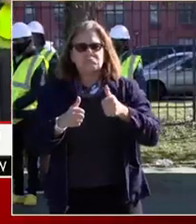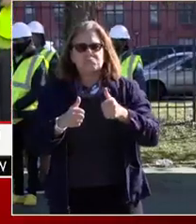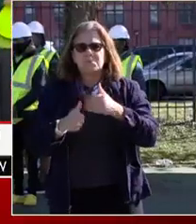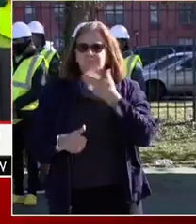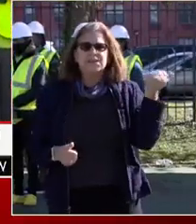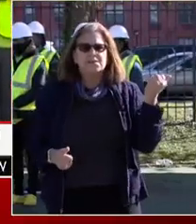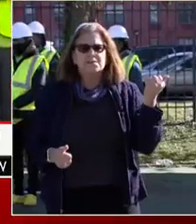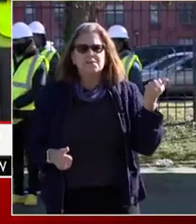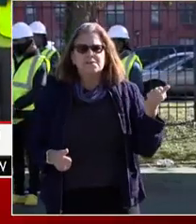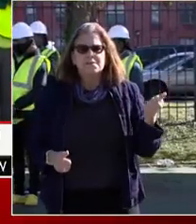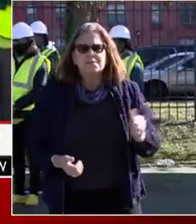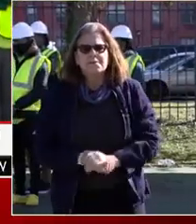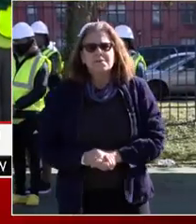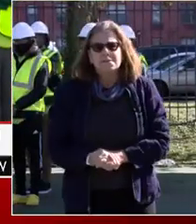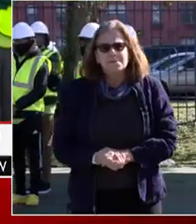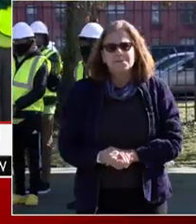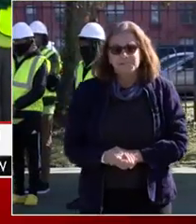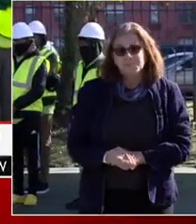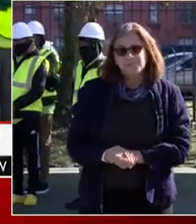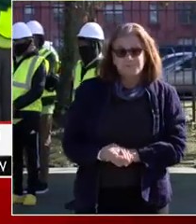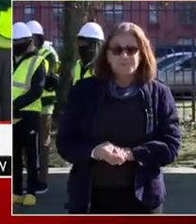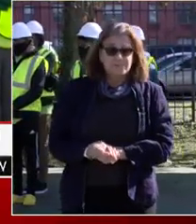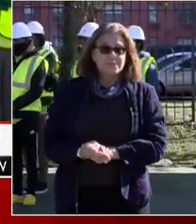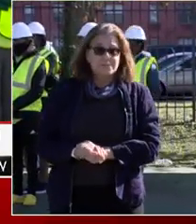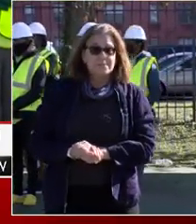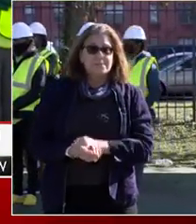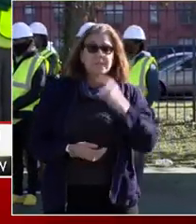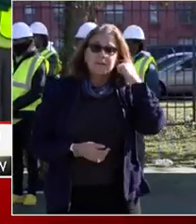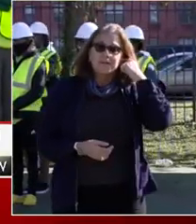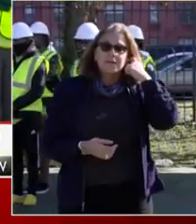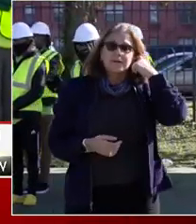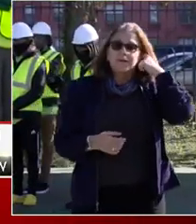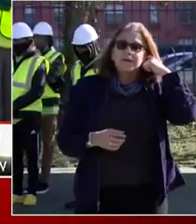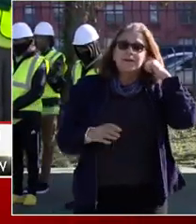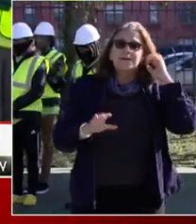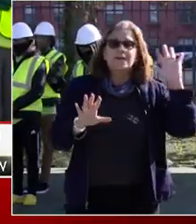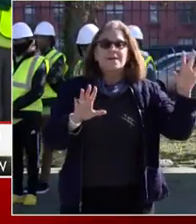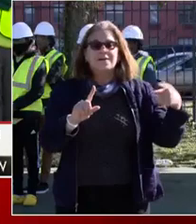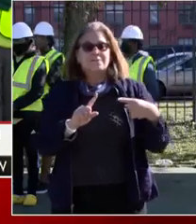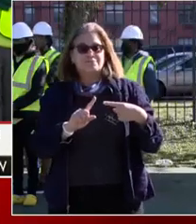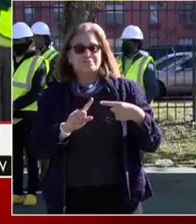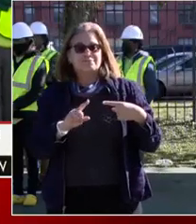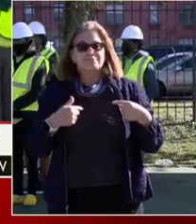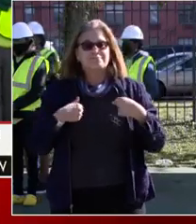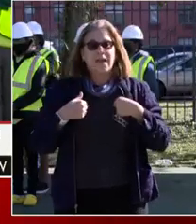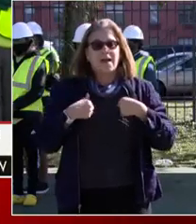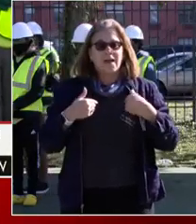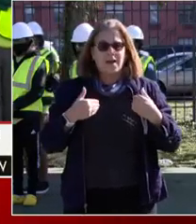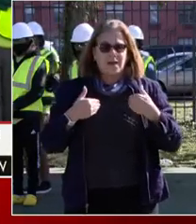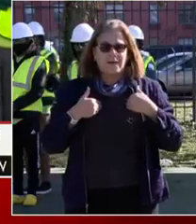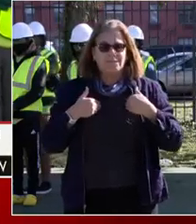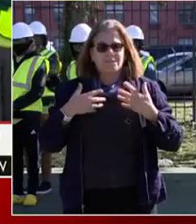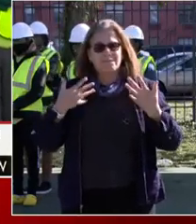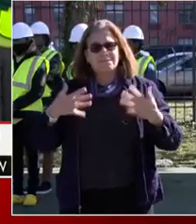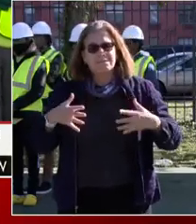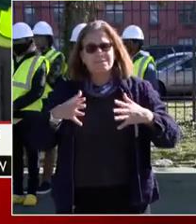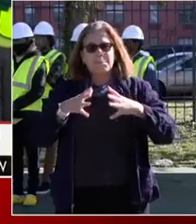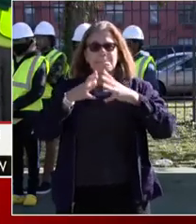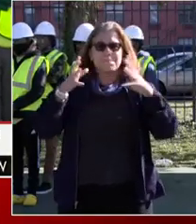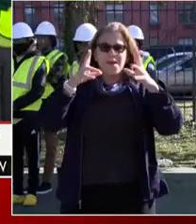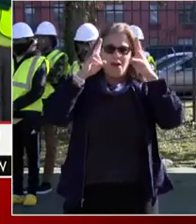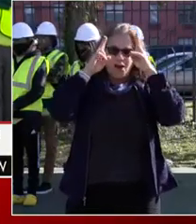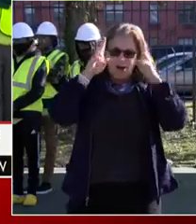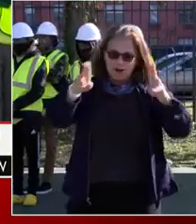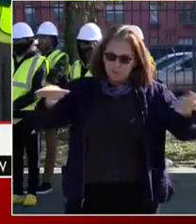And with that said, I have the honor to introduce the mayor of DC, Mayor